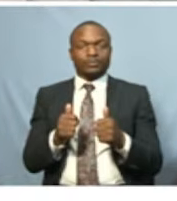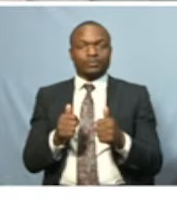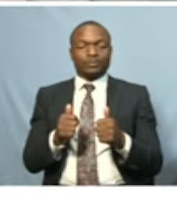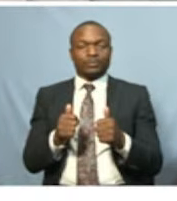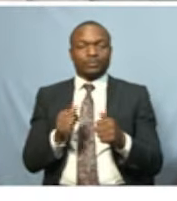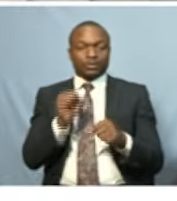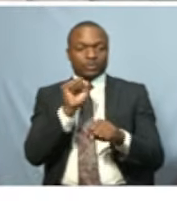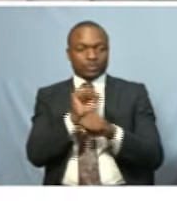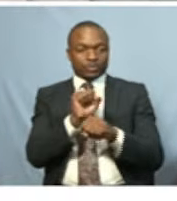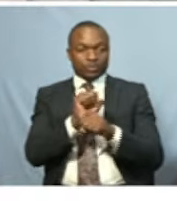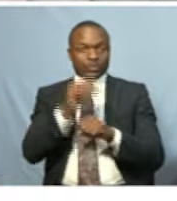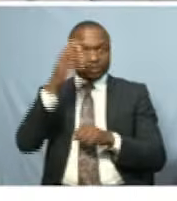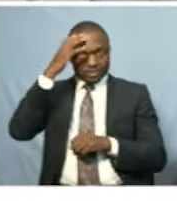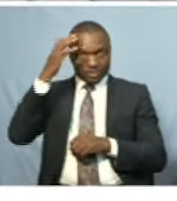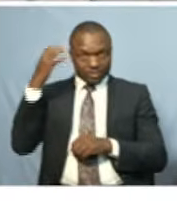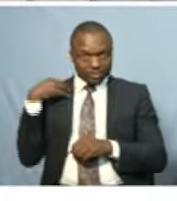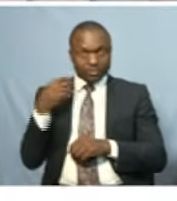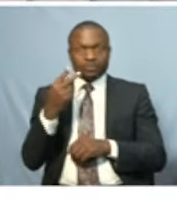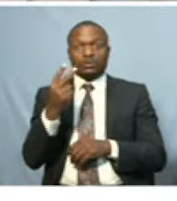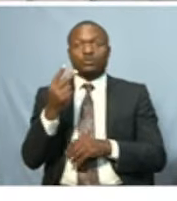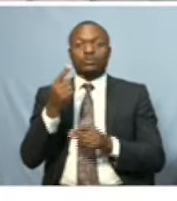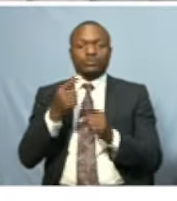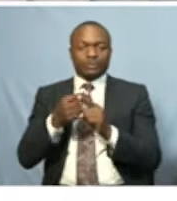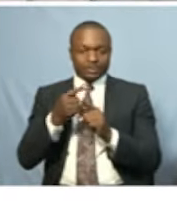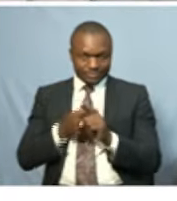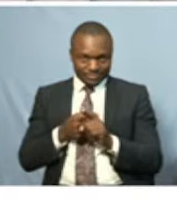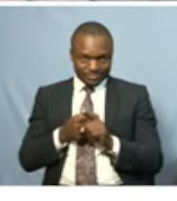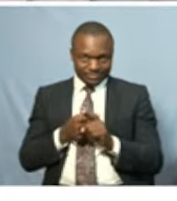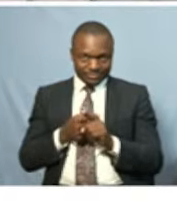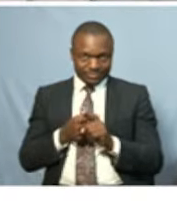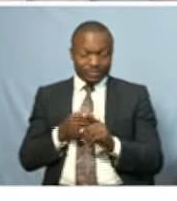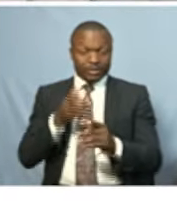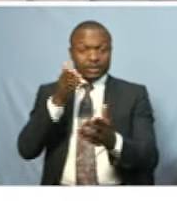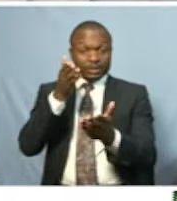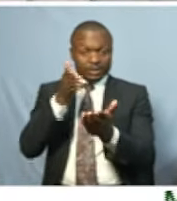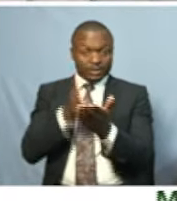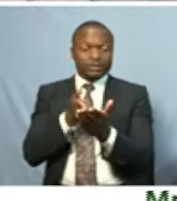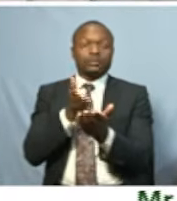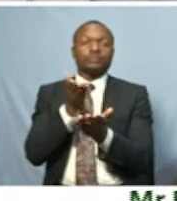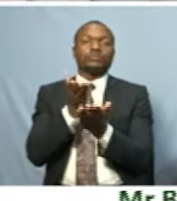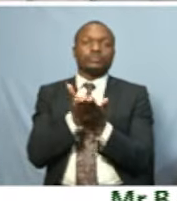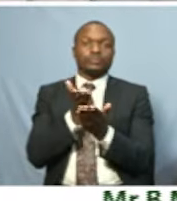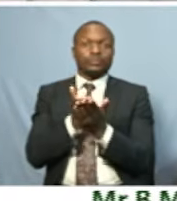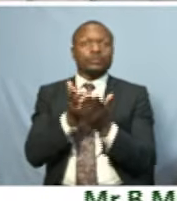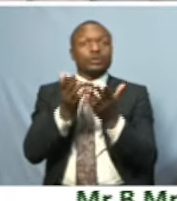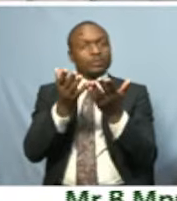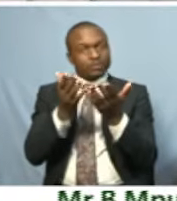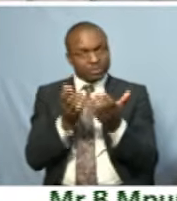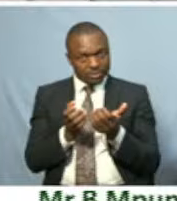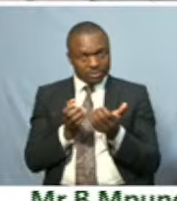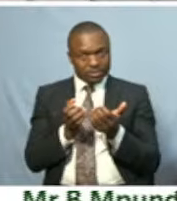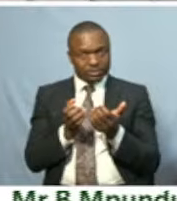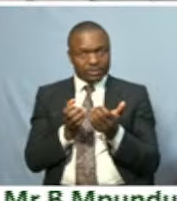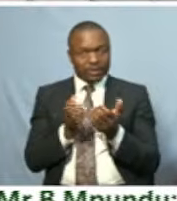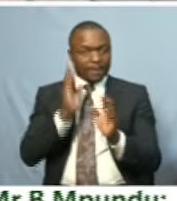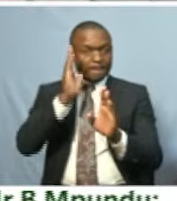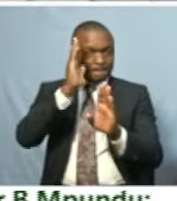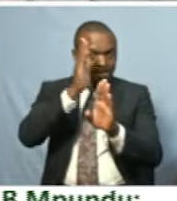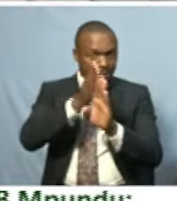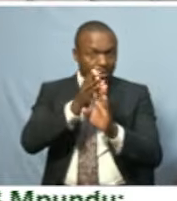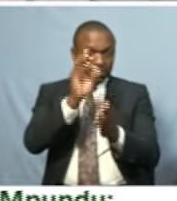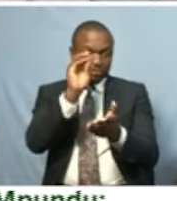in that office for approximately 2 months. This motion seeks to particularly put